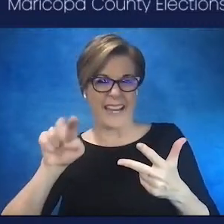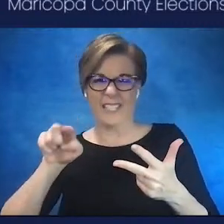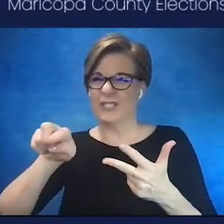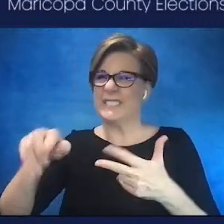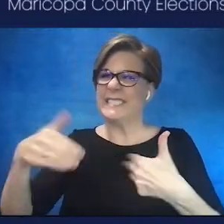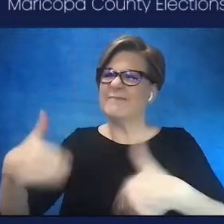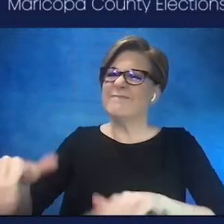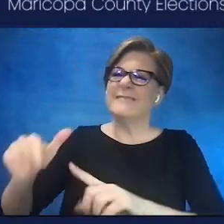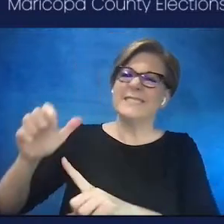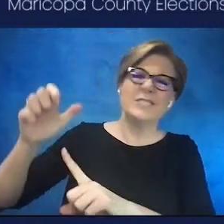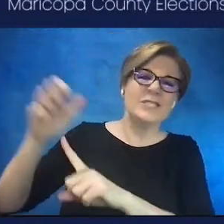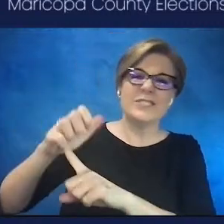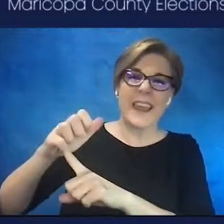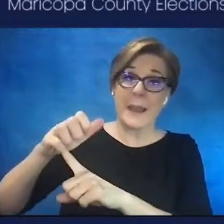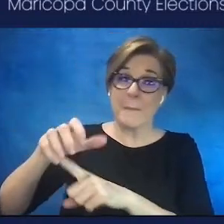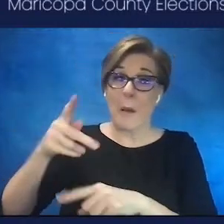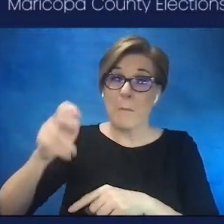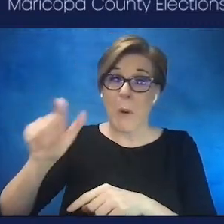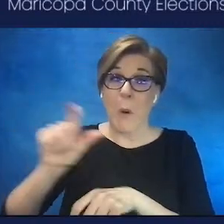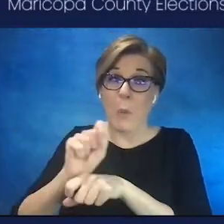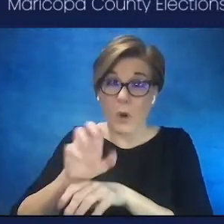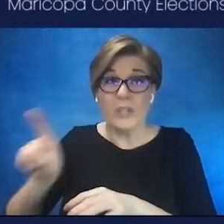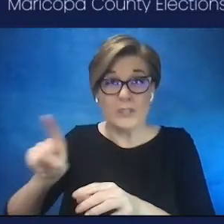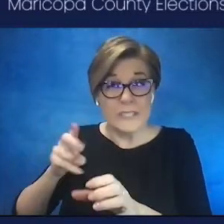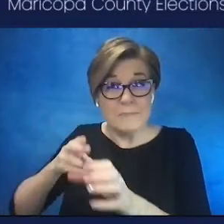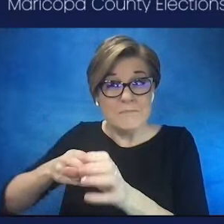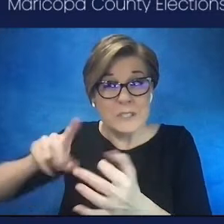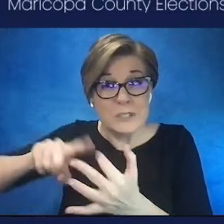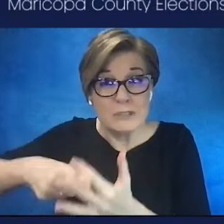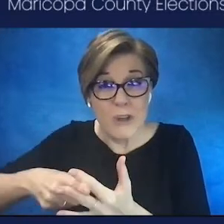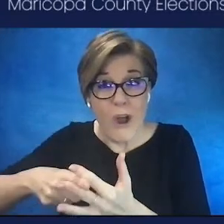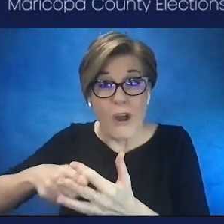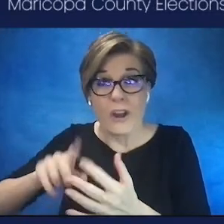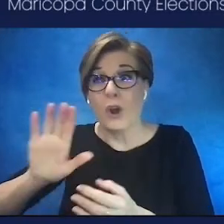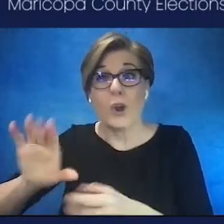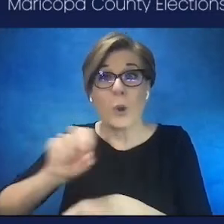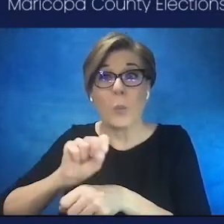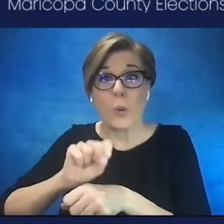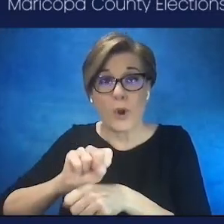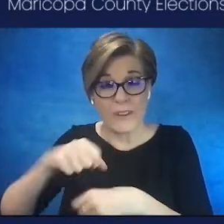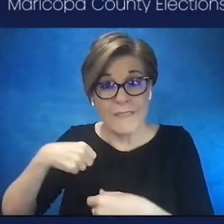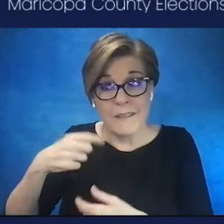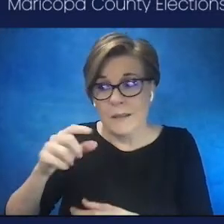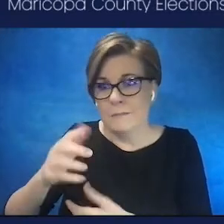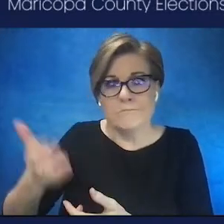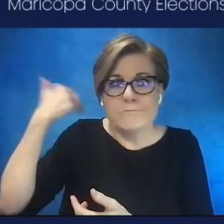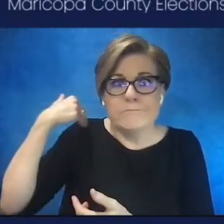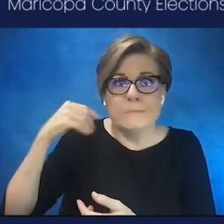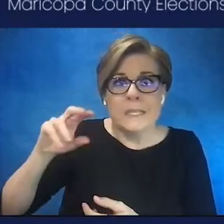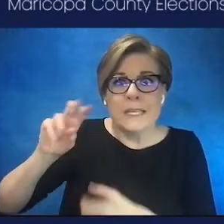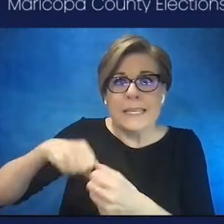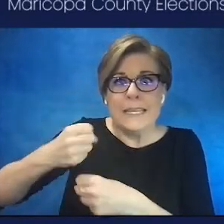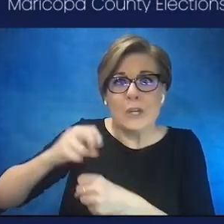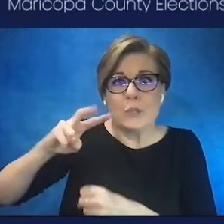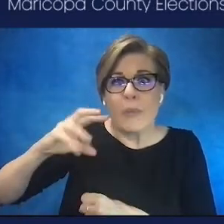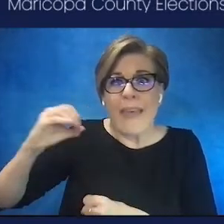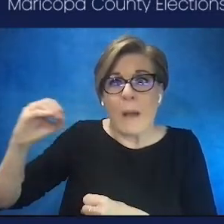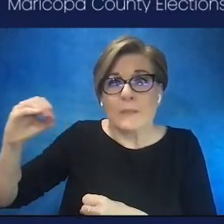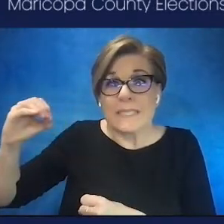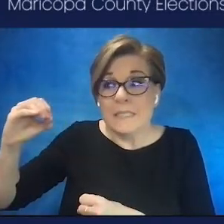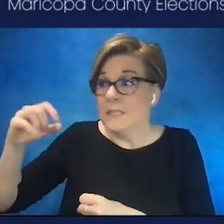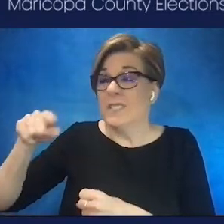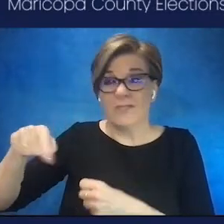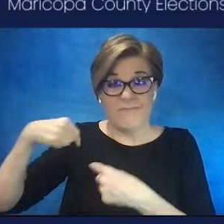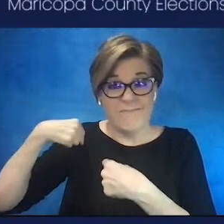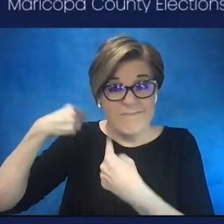star poll and election worker and began as a poll worker in 2000. Since then, she's been promoted, runs the